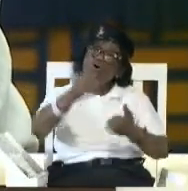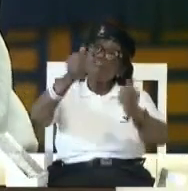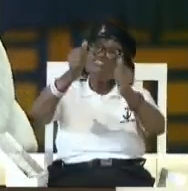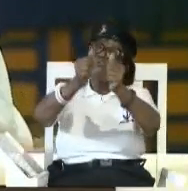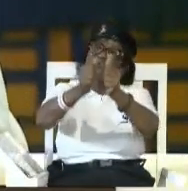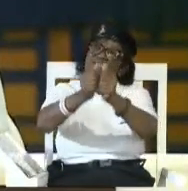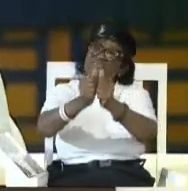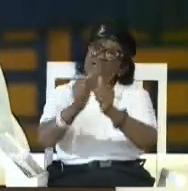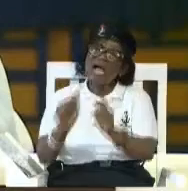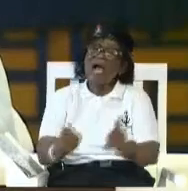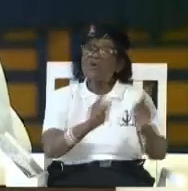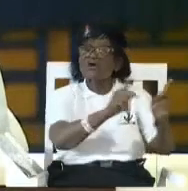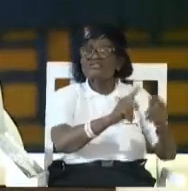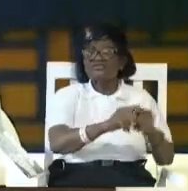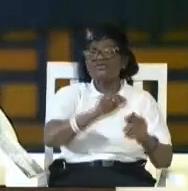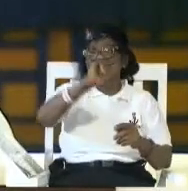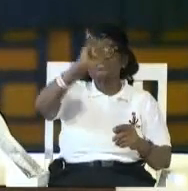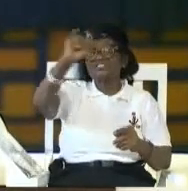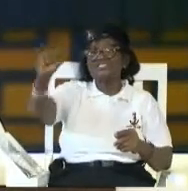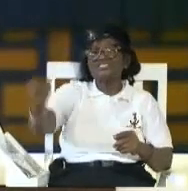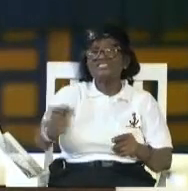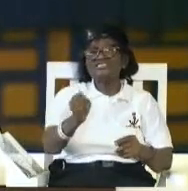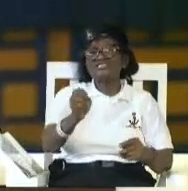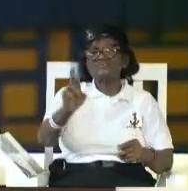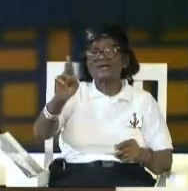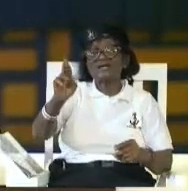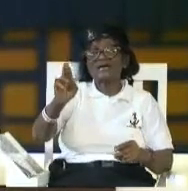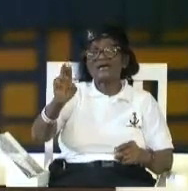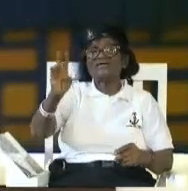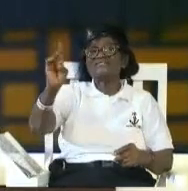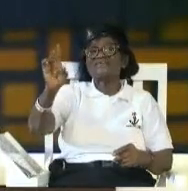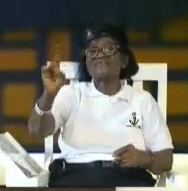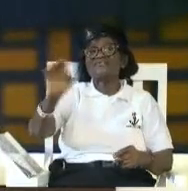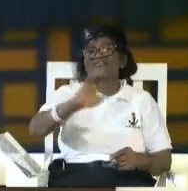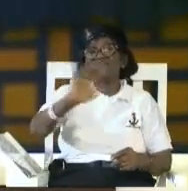according to Jeremiah 17 verse 9,